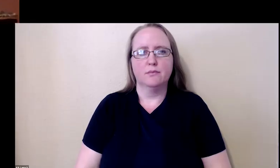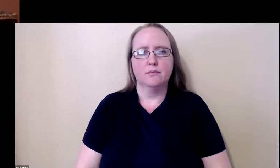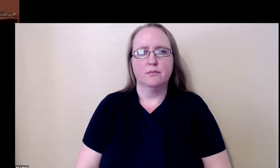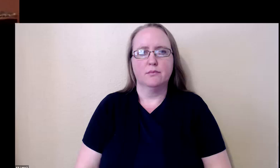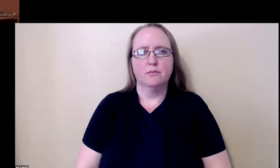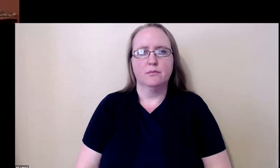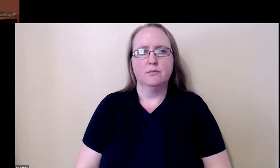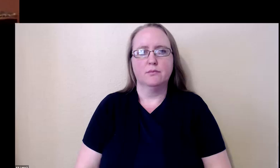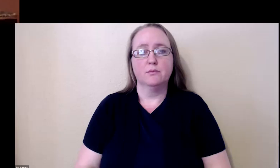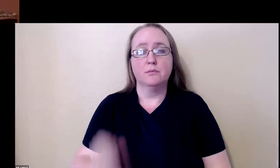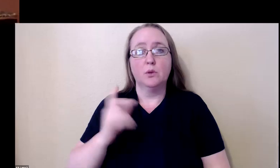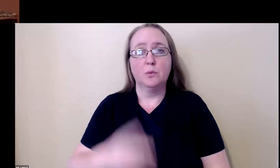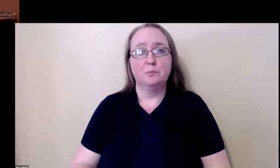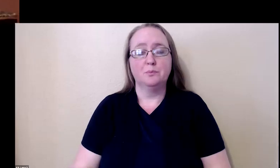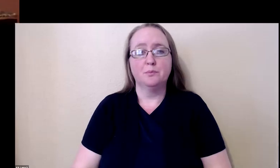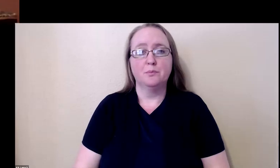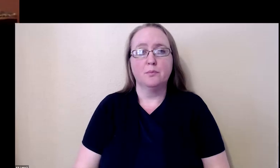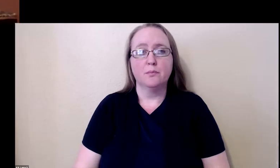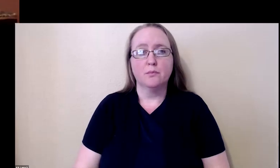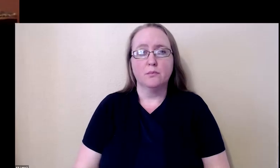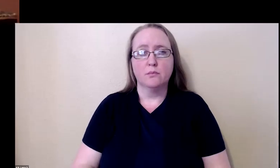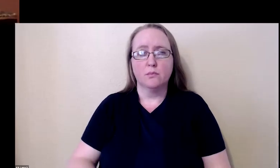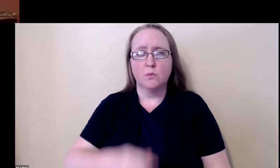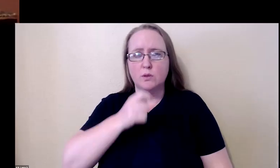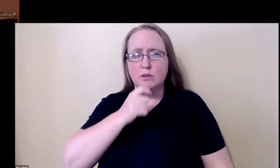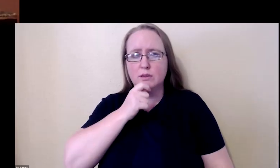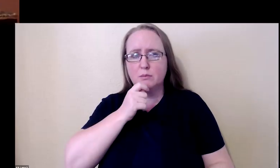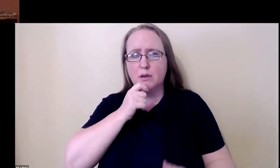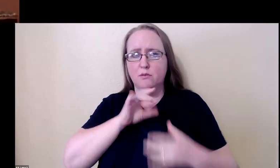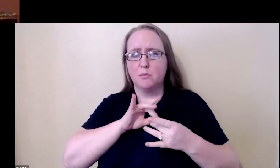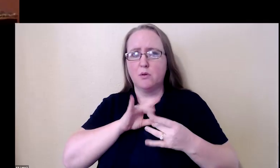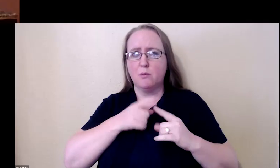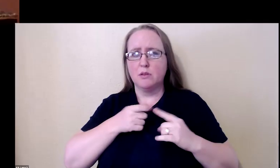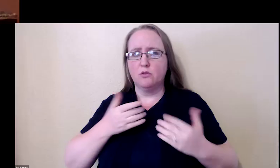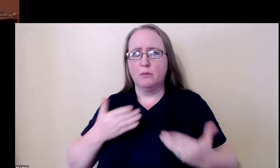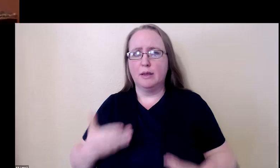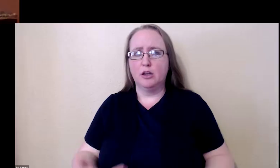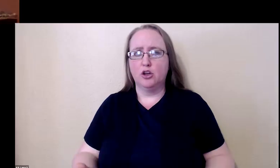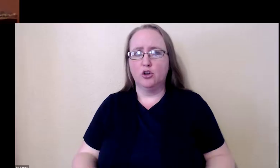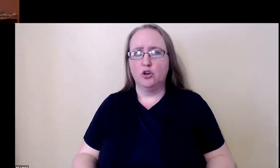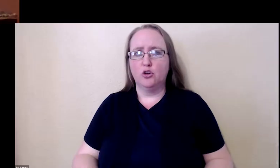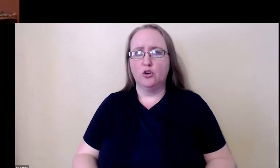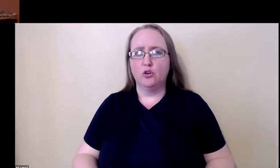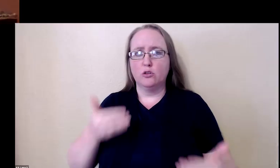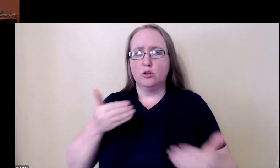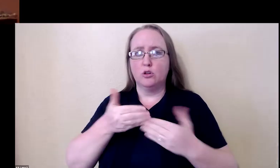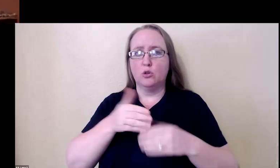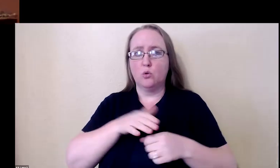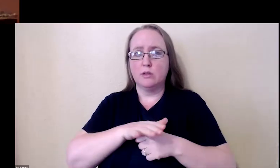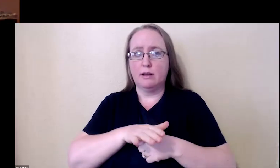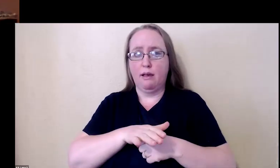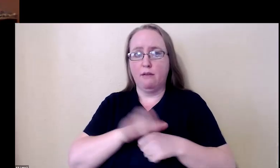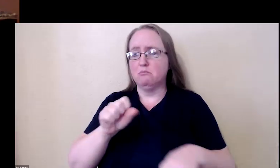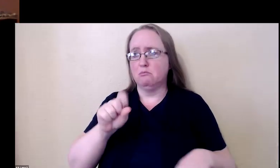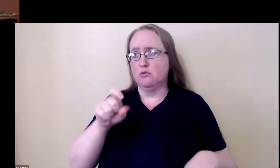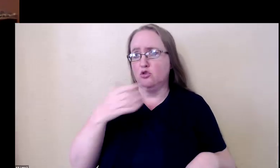Oh, okay. So does the microphone pick up comments right here? Is she close enough? Yep, you're good from